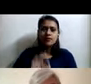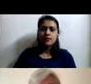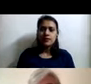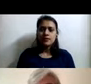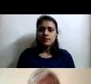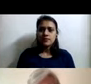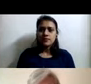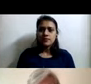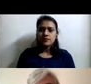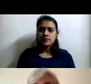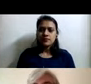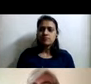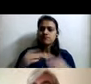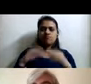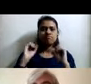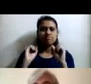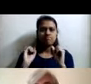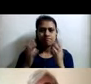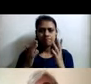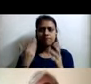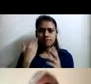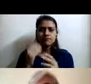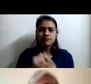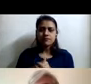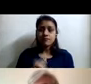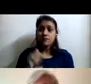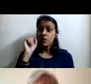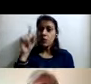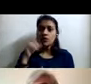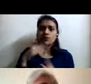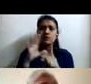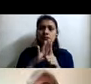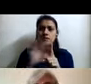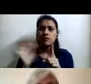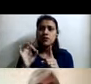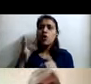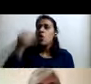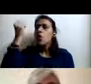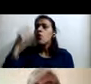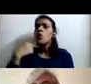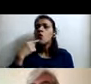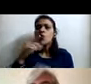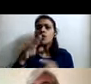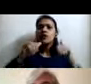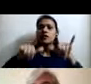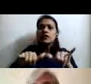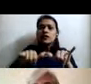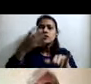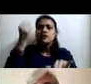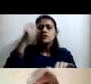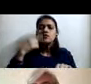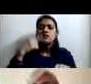So we started very modestly. What the first thing to do was I had to find the owner of this place and convince him to set aside